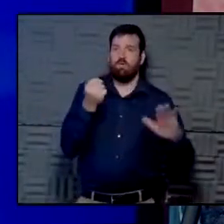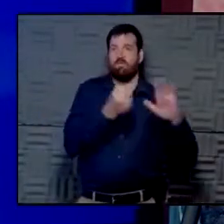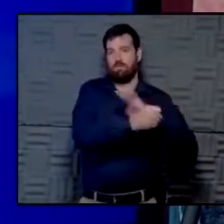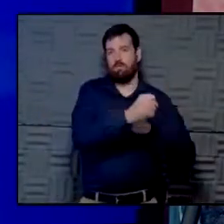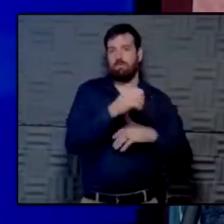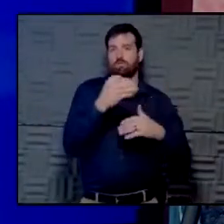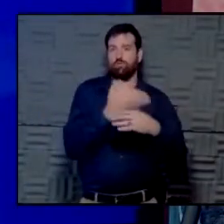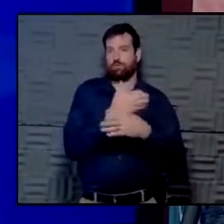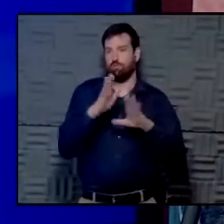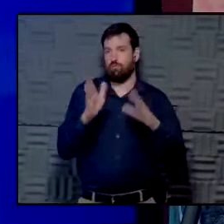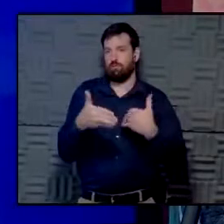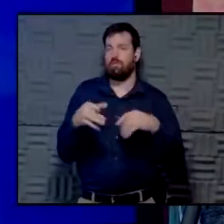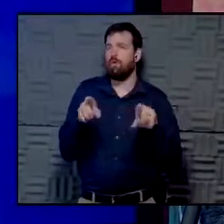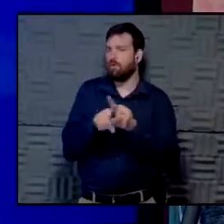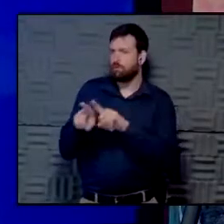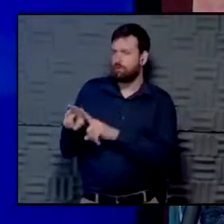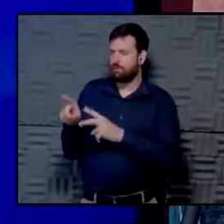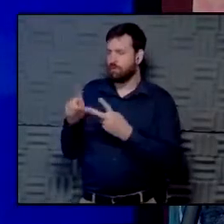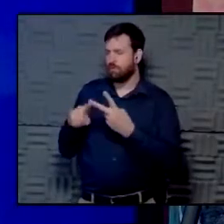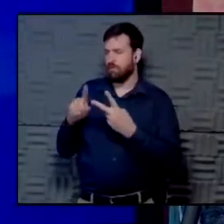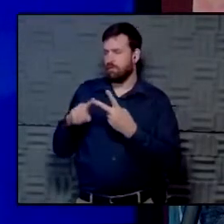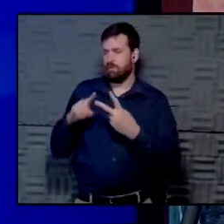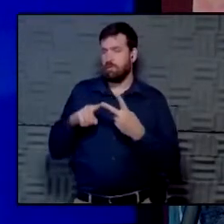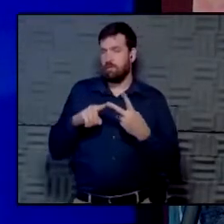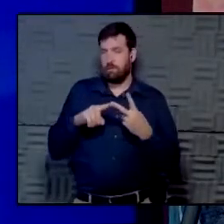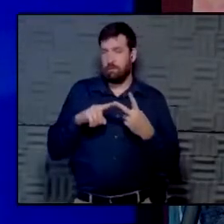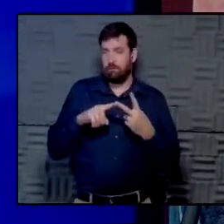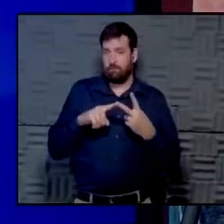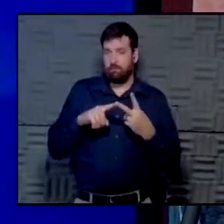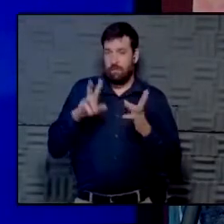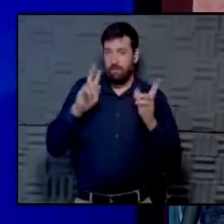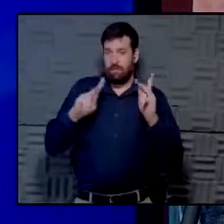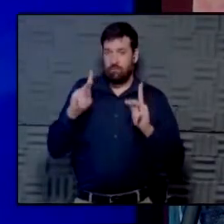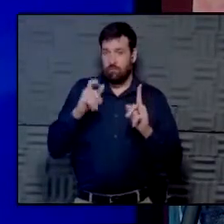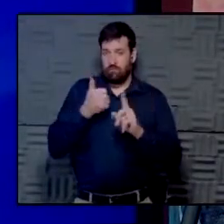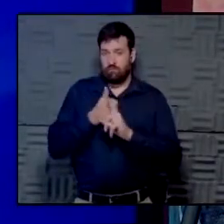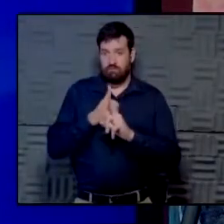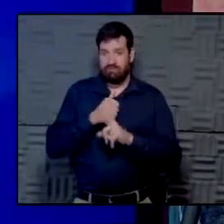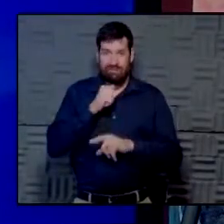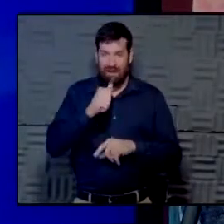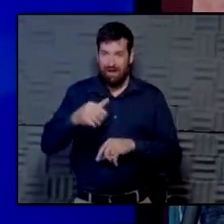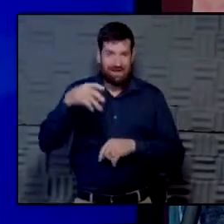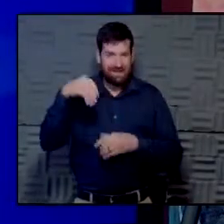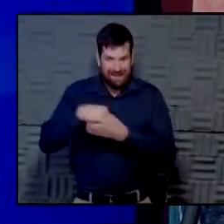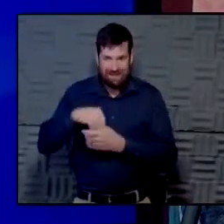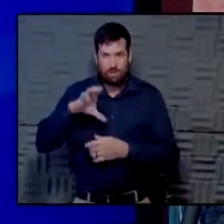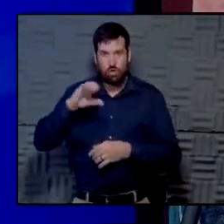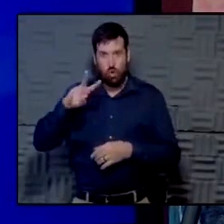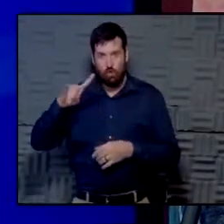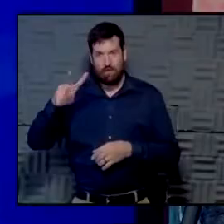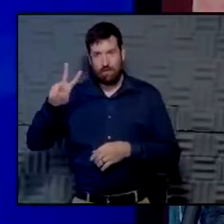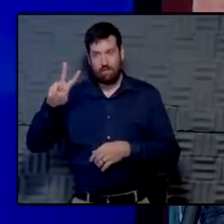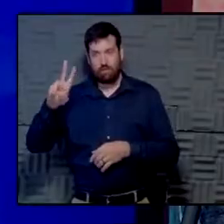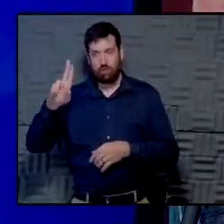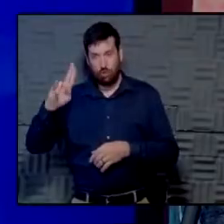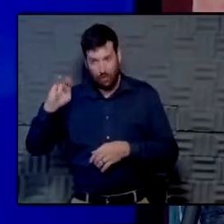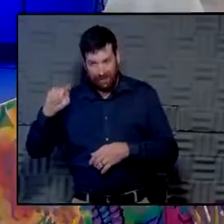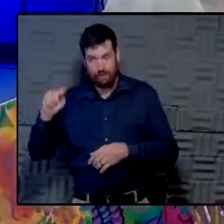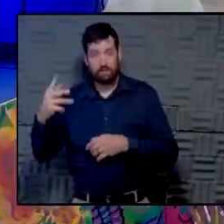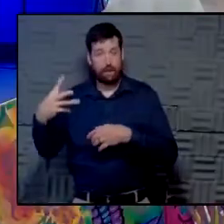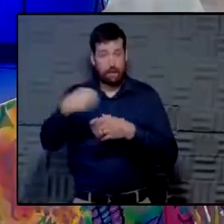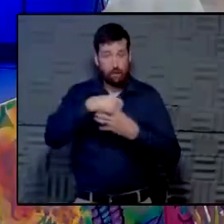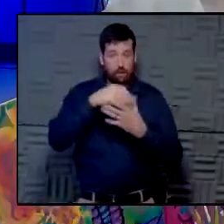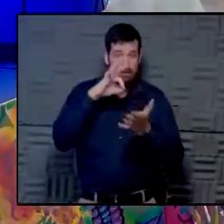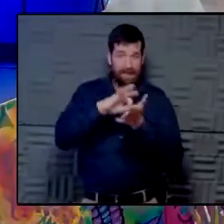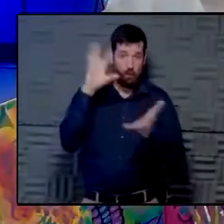And then the second one is, do you count these people that you're talking about that are not technically on the COVID in the COVID numbers? Yes. Yeah. Yep, like I